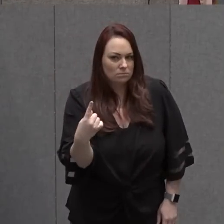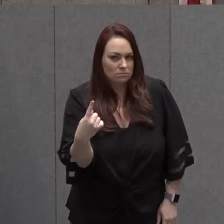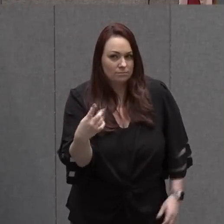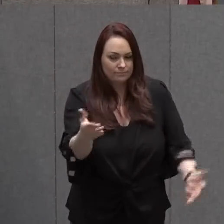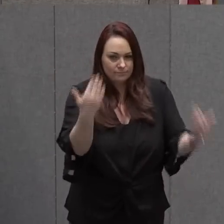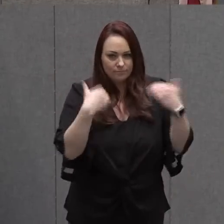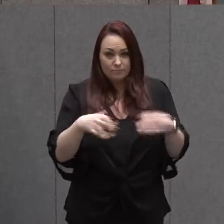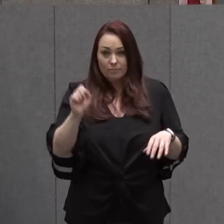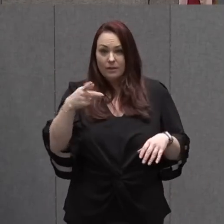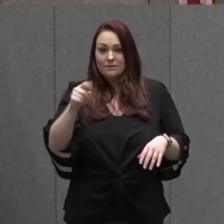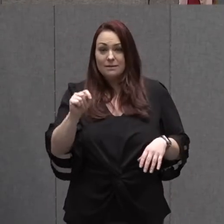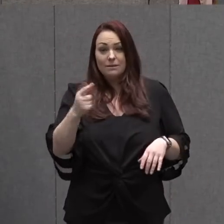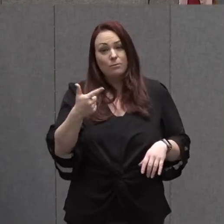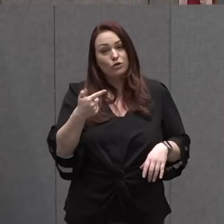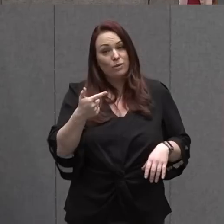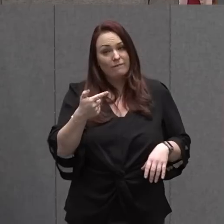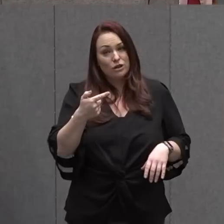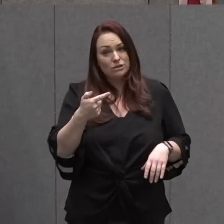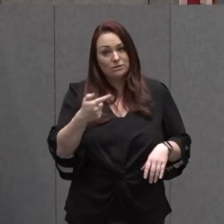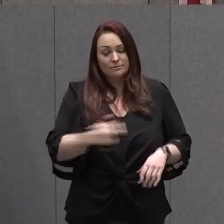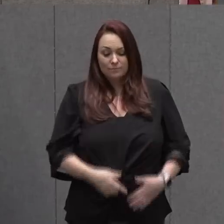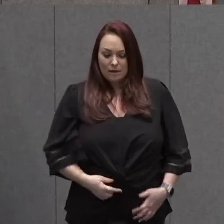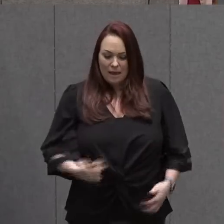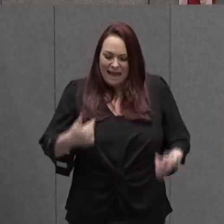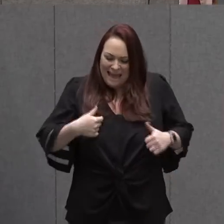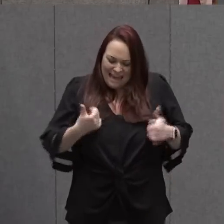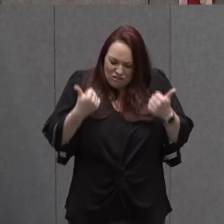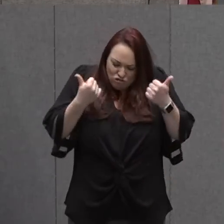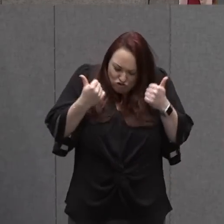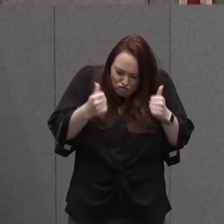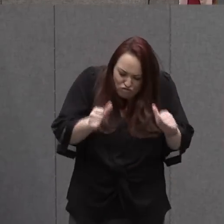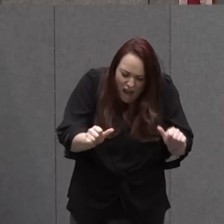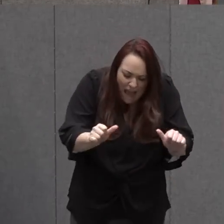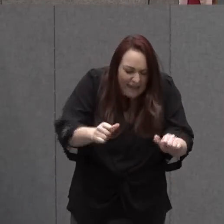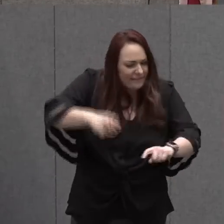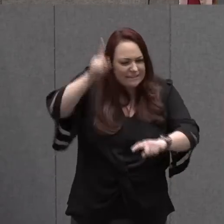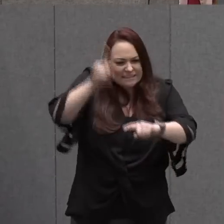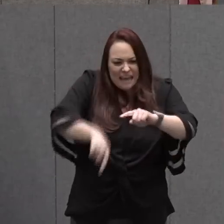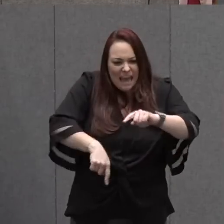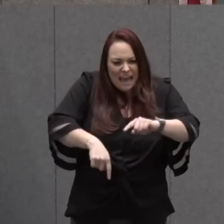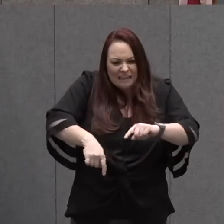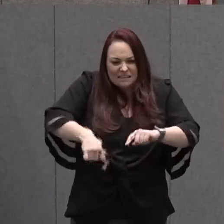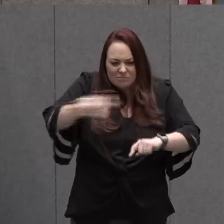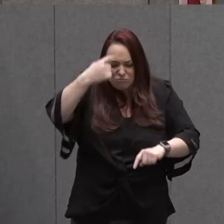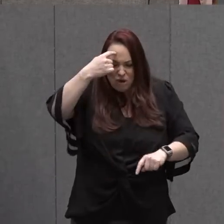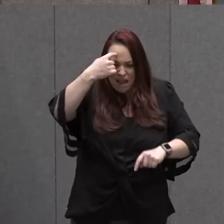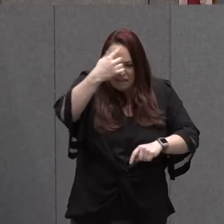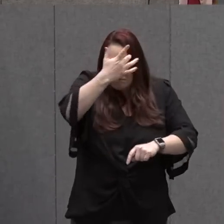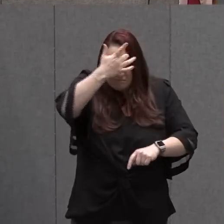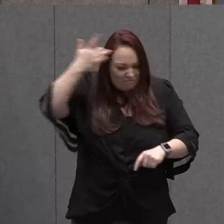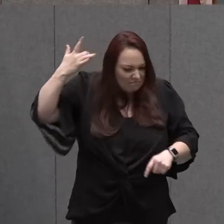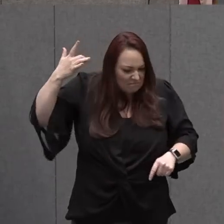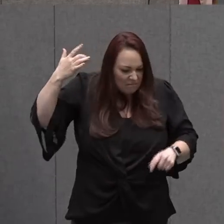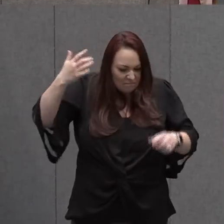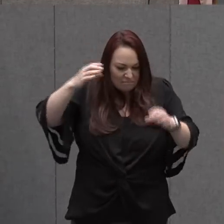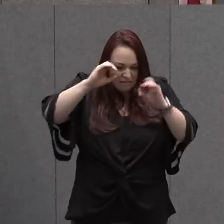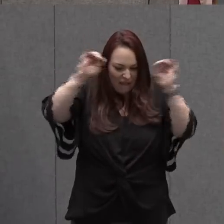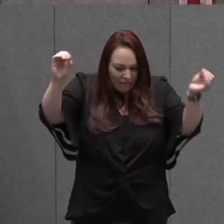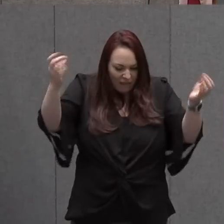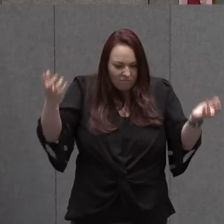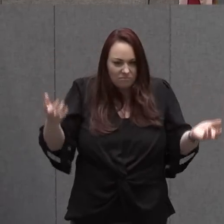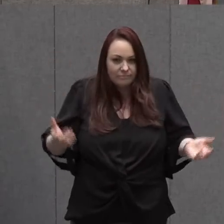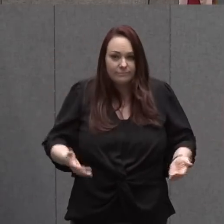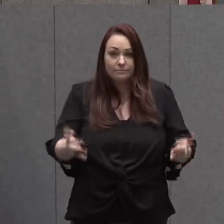September 21st. I tried. Can't do it. Brain's empty.